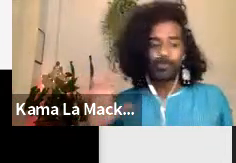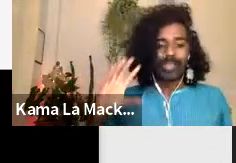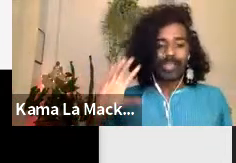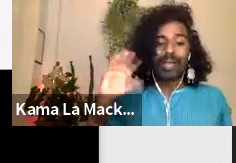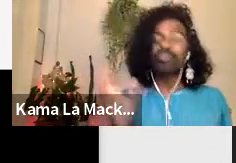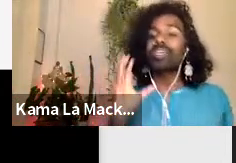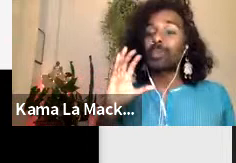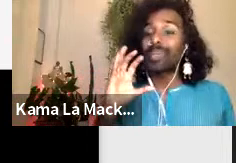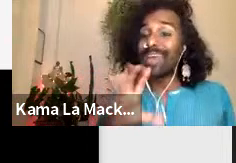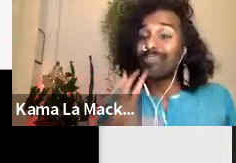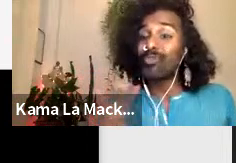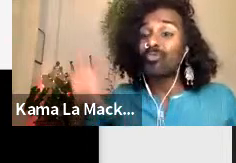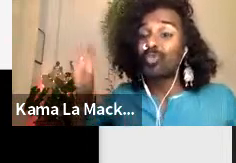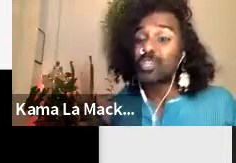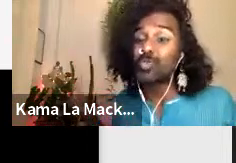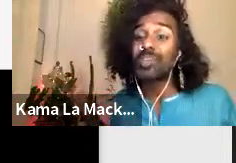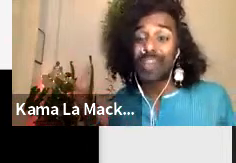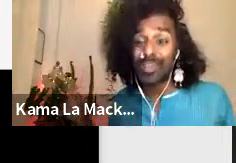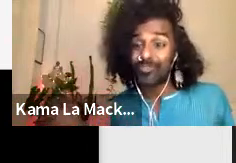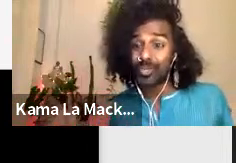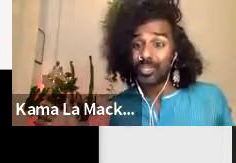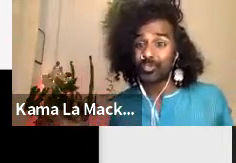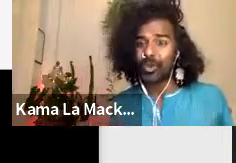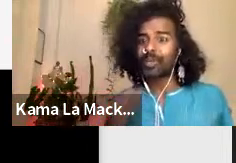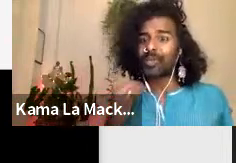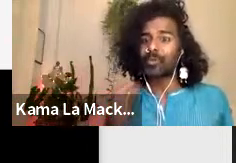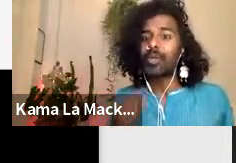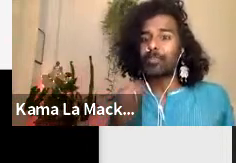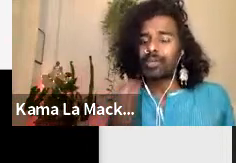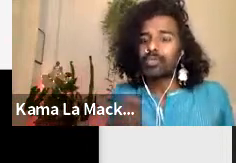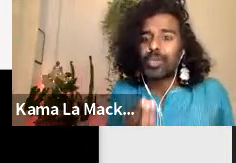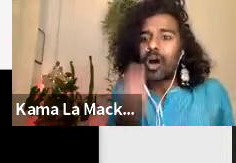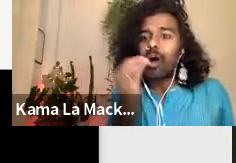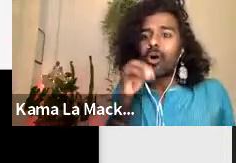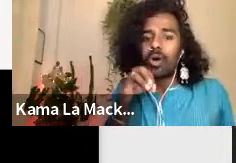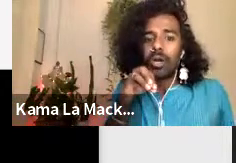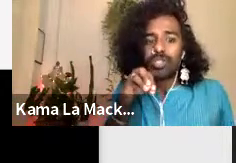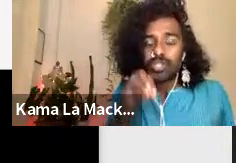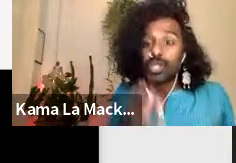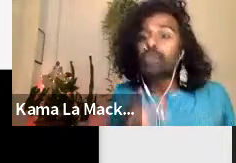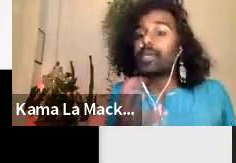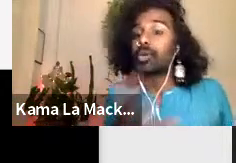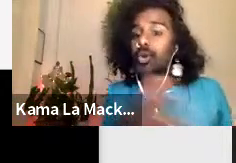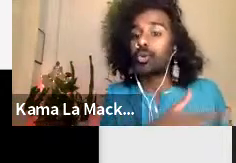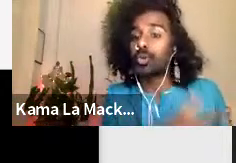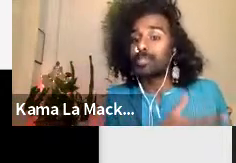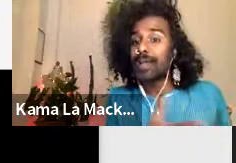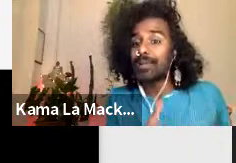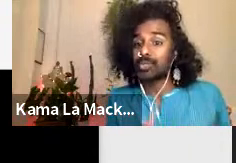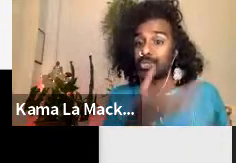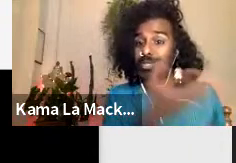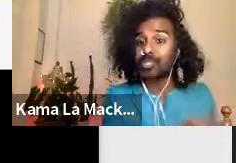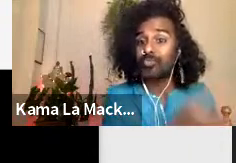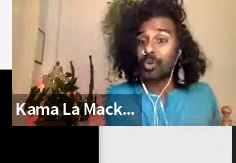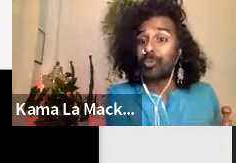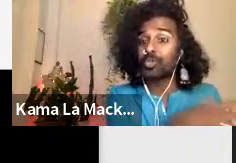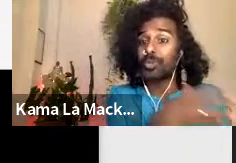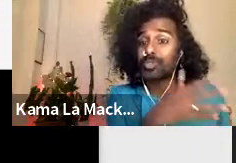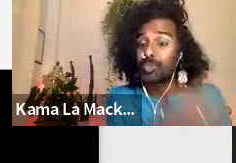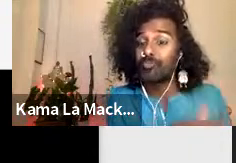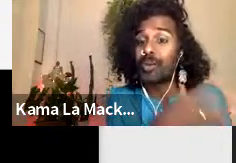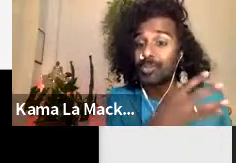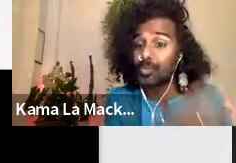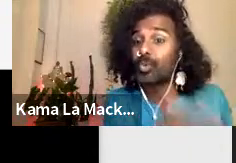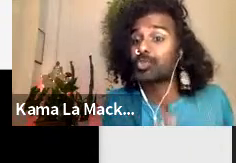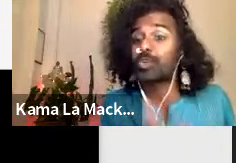happen. I don't think we can ever retrieve that fully, right? Like, because we are stuck in colonial silences. That's very much